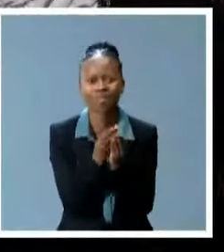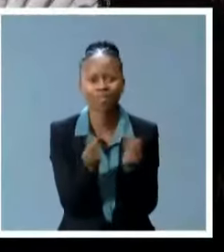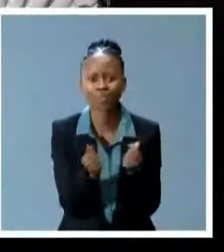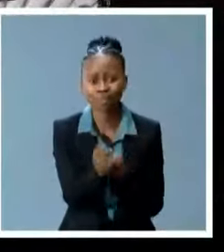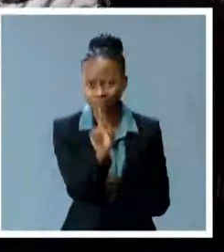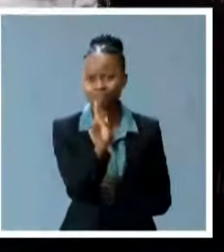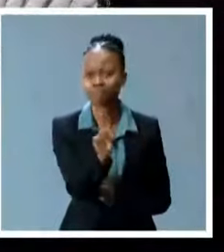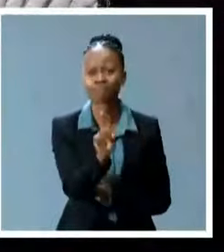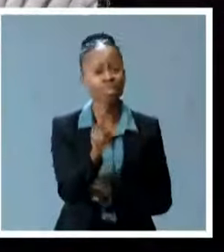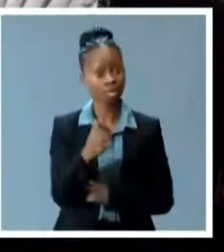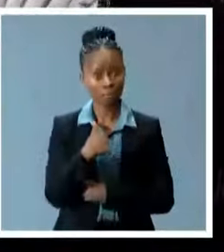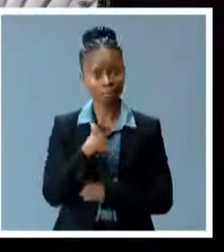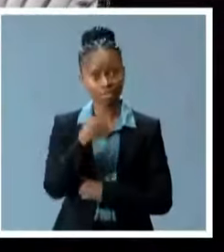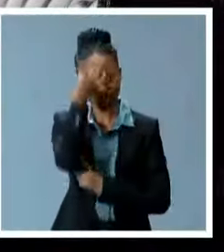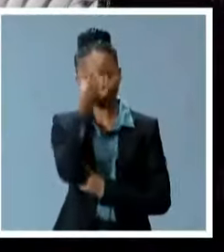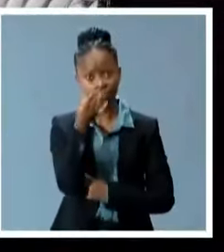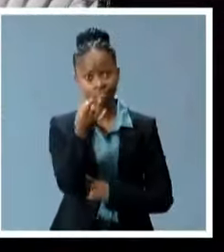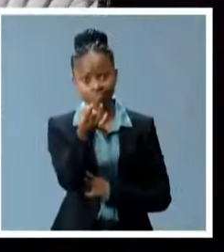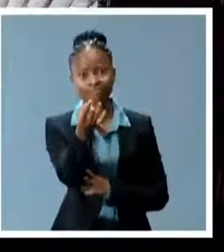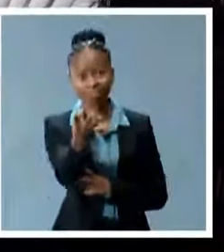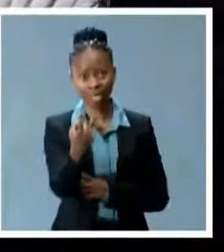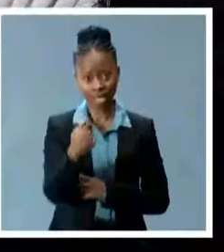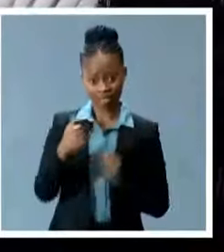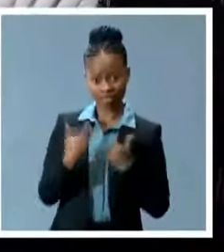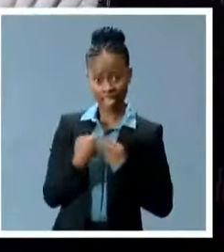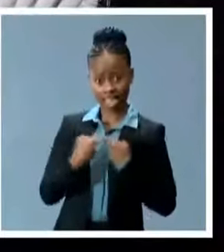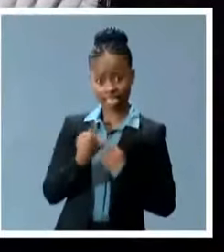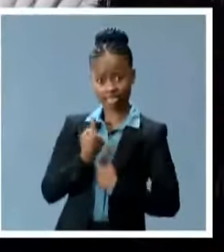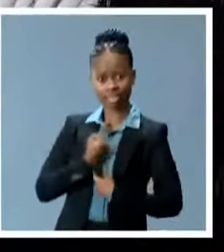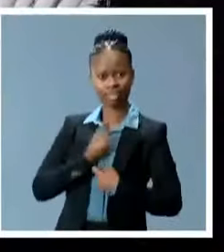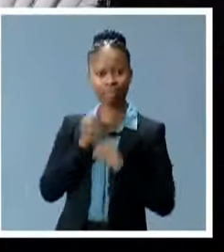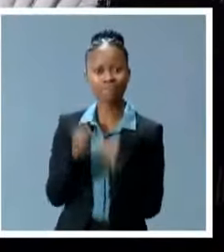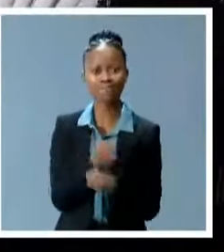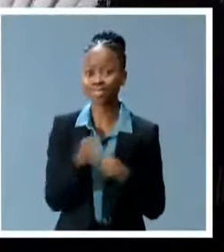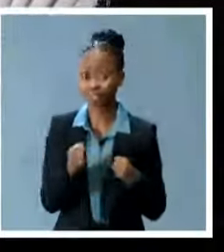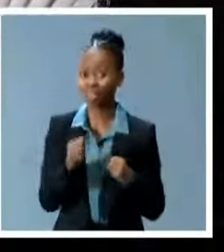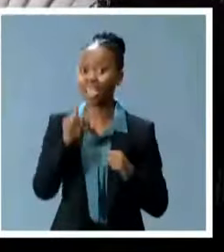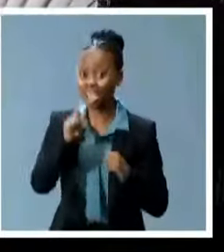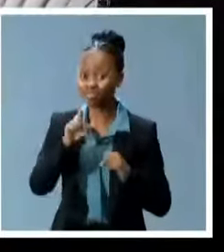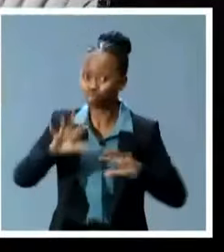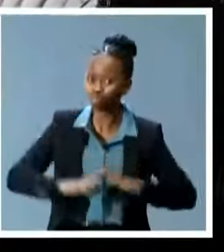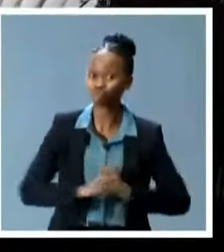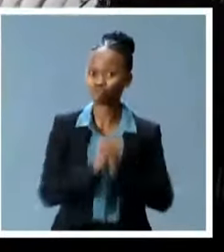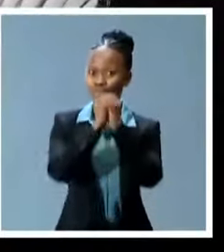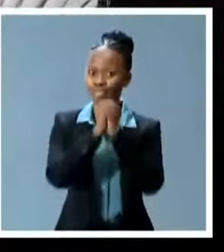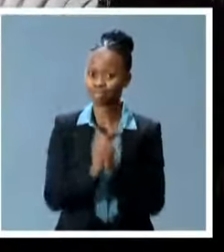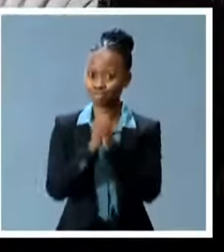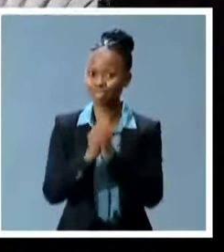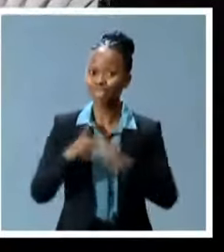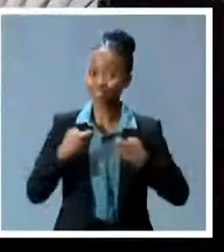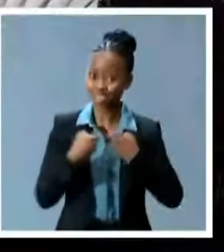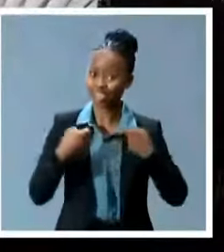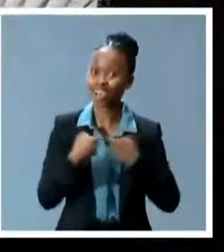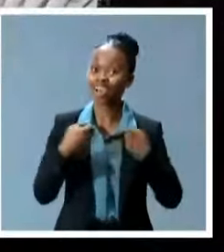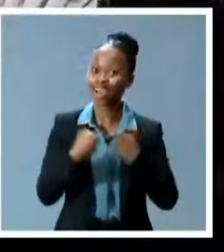kila sababu ya kuwajali wengine tafadhali tujilinde tuwalinde.